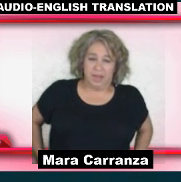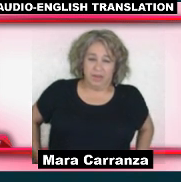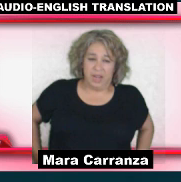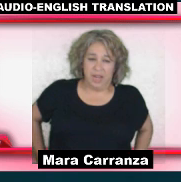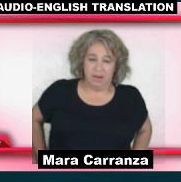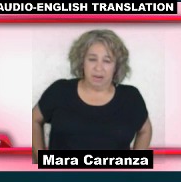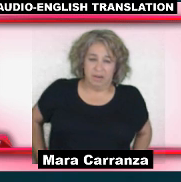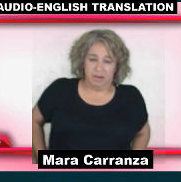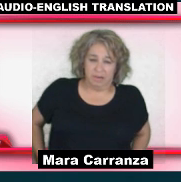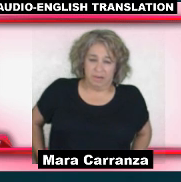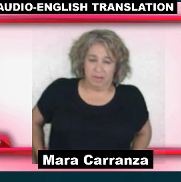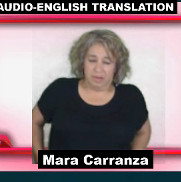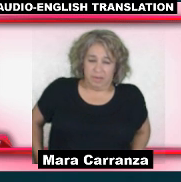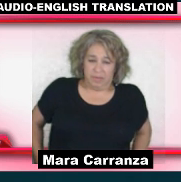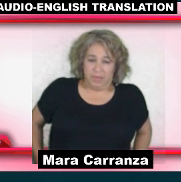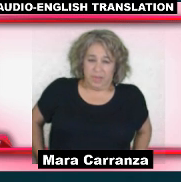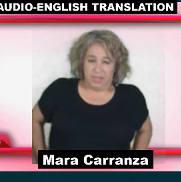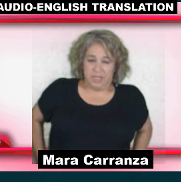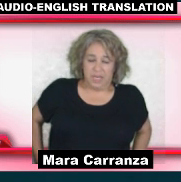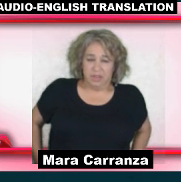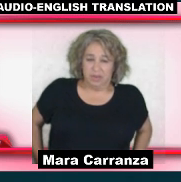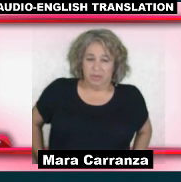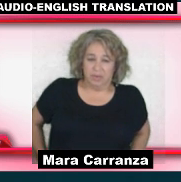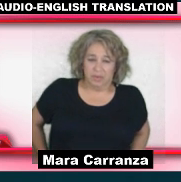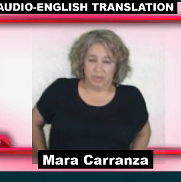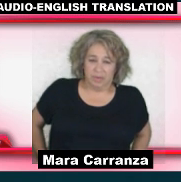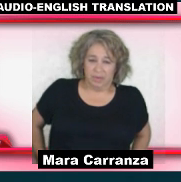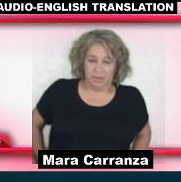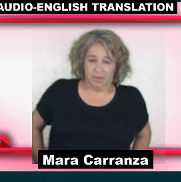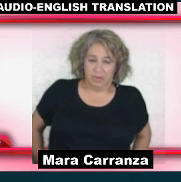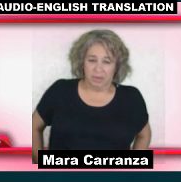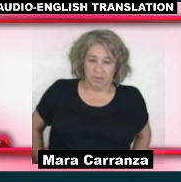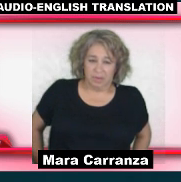And I could hear tell you